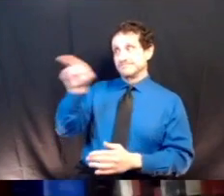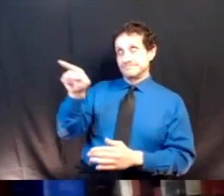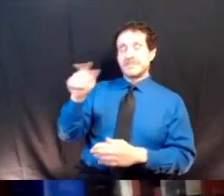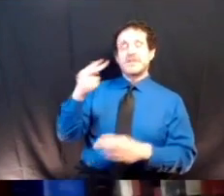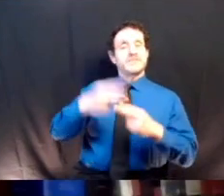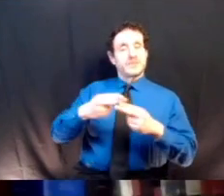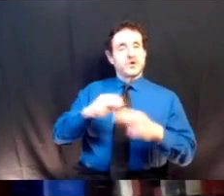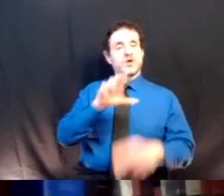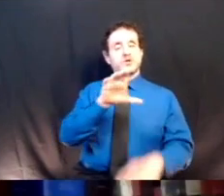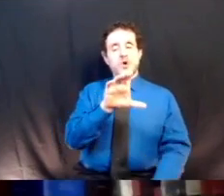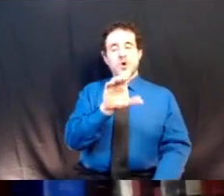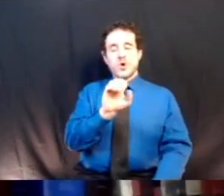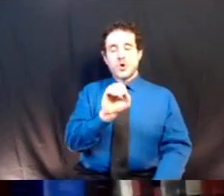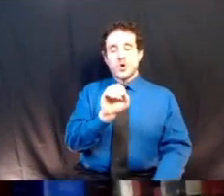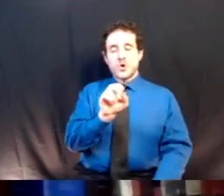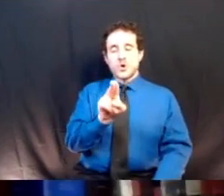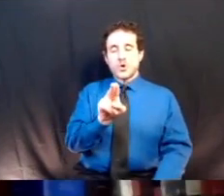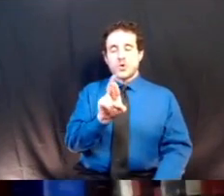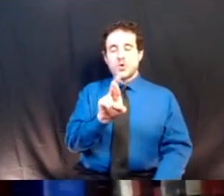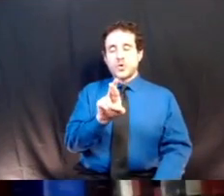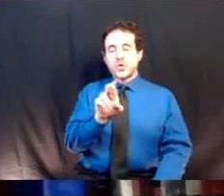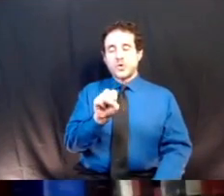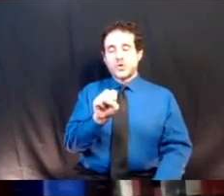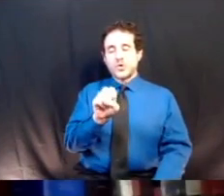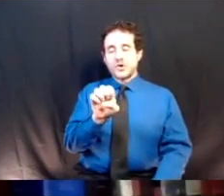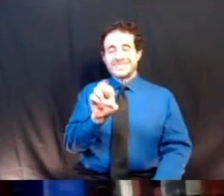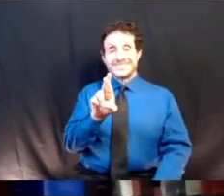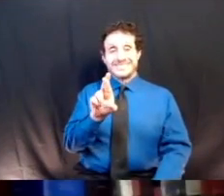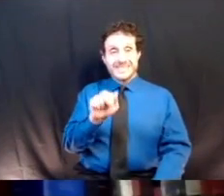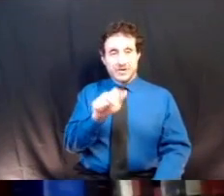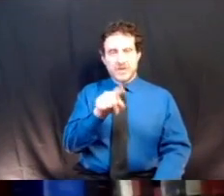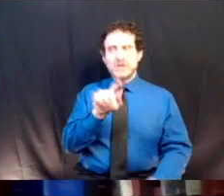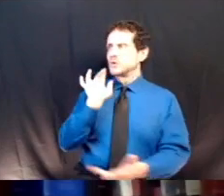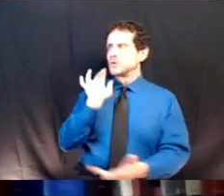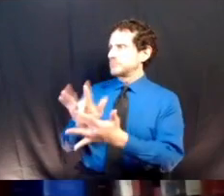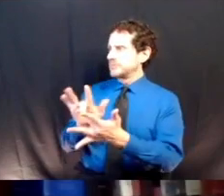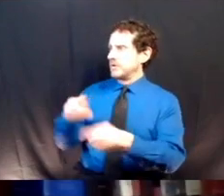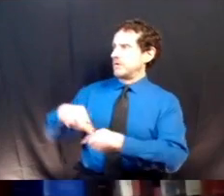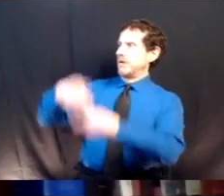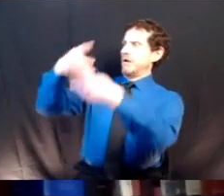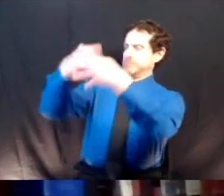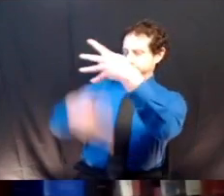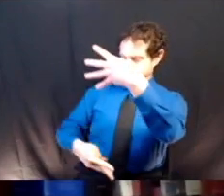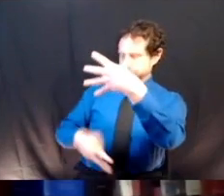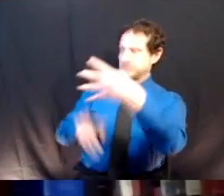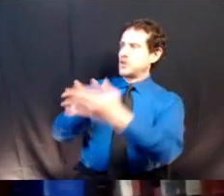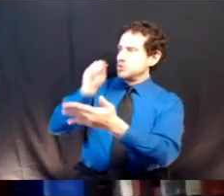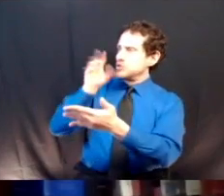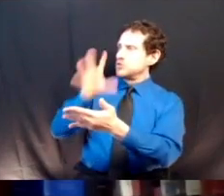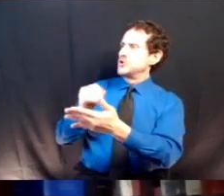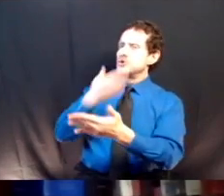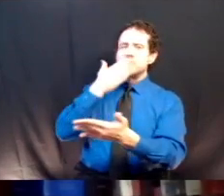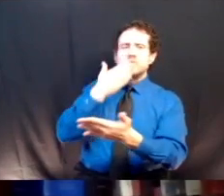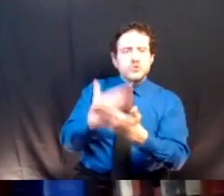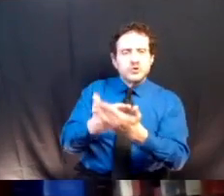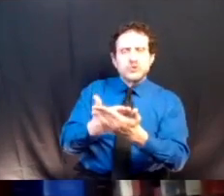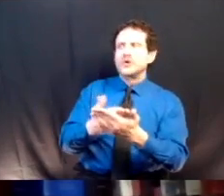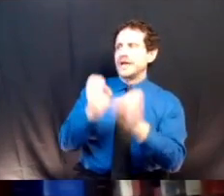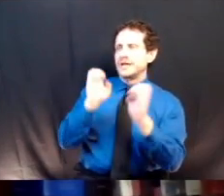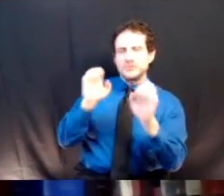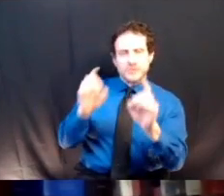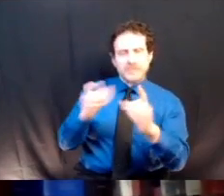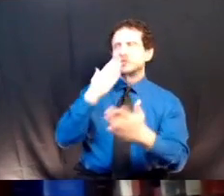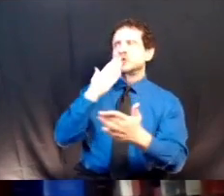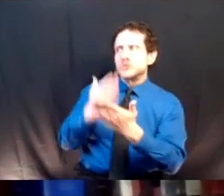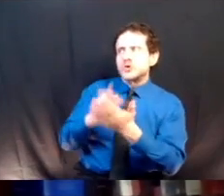to broaden access to high-quality and affordable education, serving thousands of people across our state.